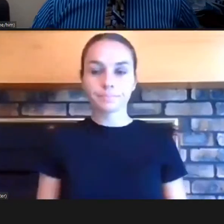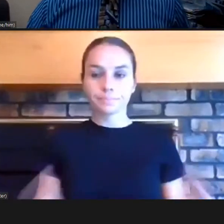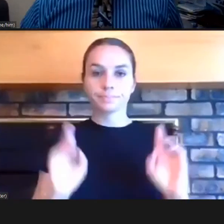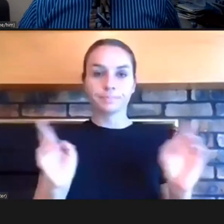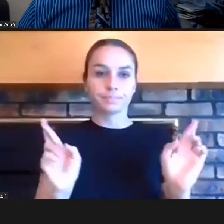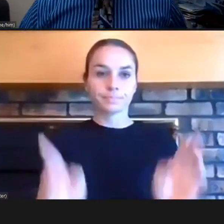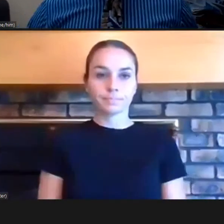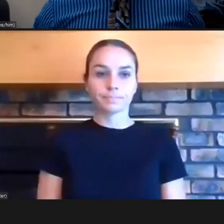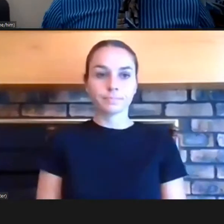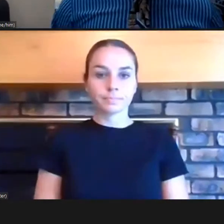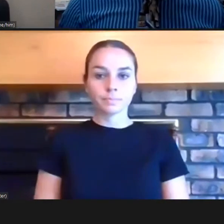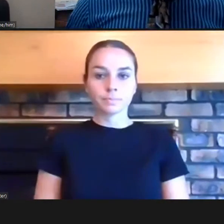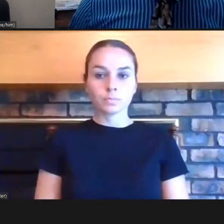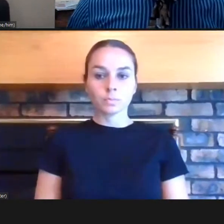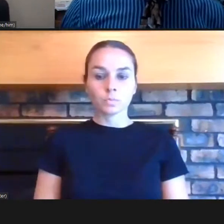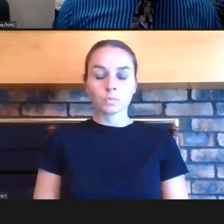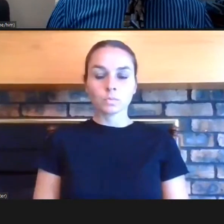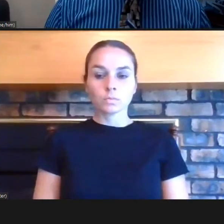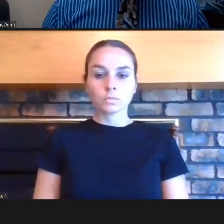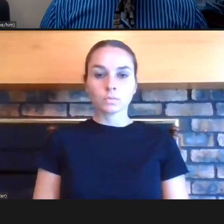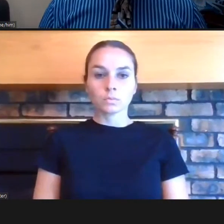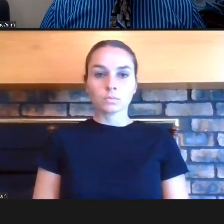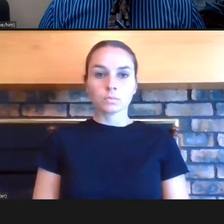Thank you, Dr. Sidelinger. Appreciate it.